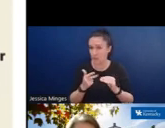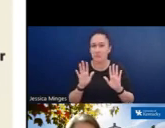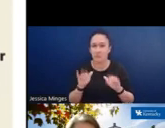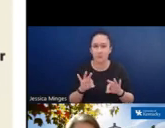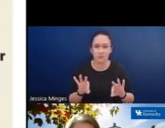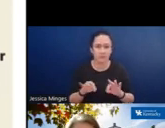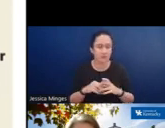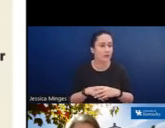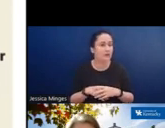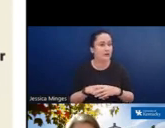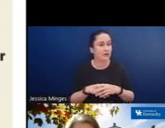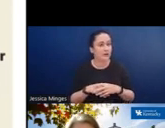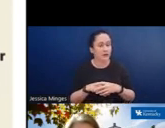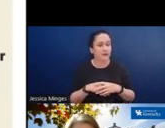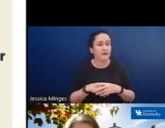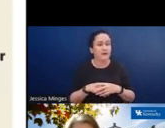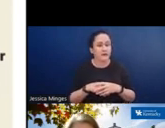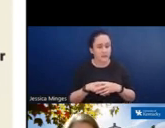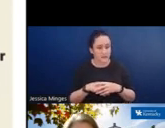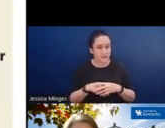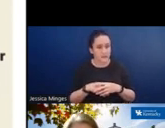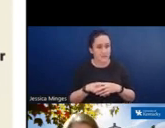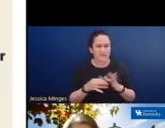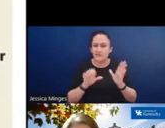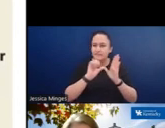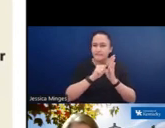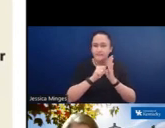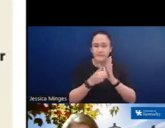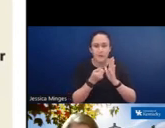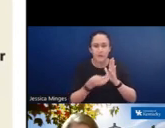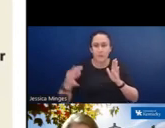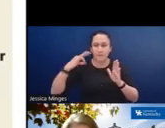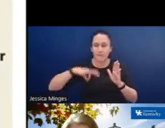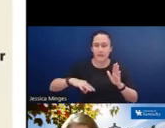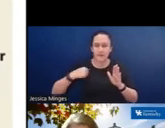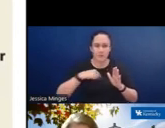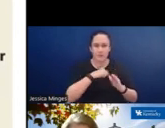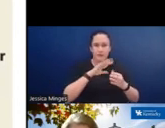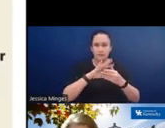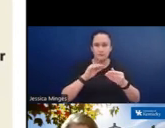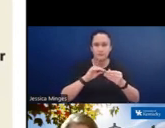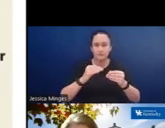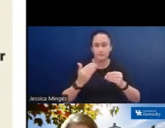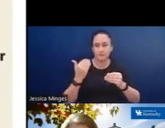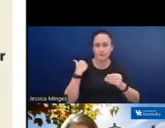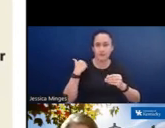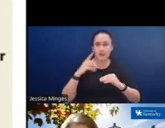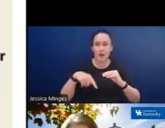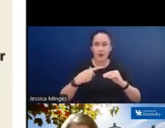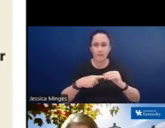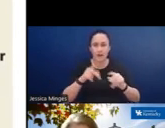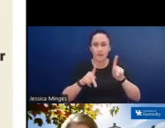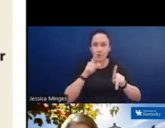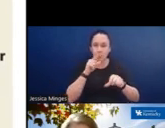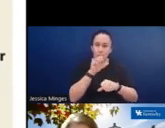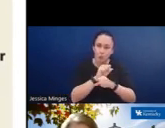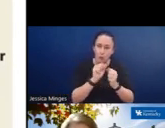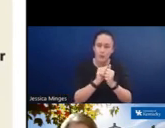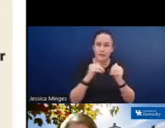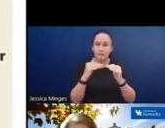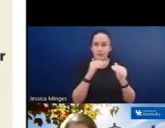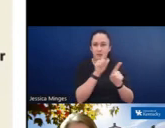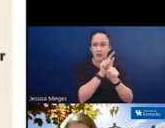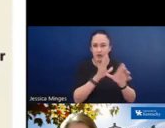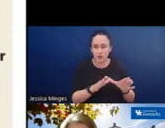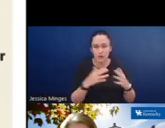And so these are just reiterating a few of the benefits that we mentioned earlier, but individuals who work with peer mentors, recovery